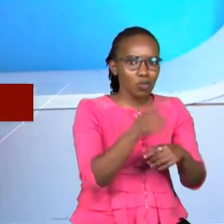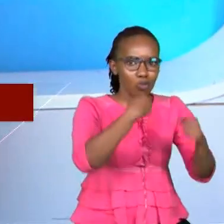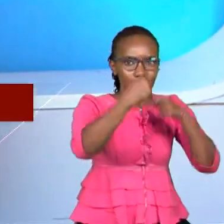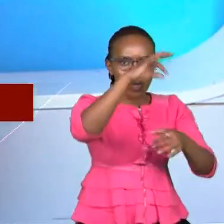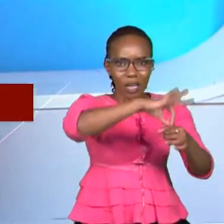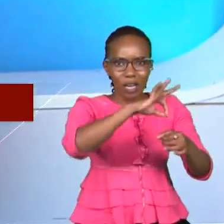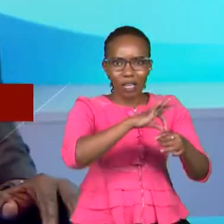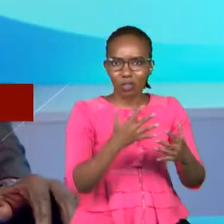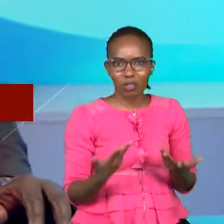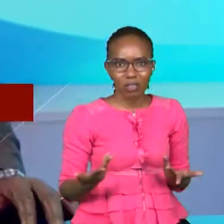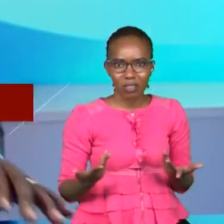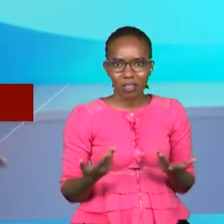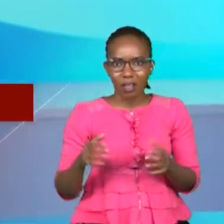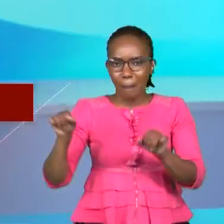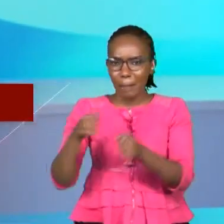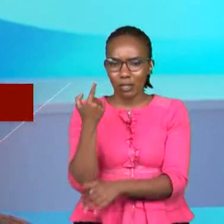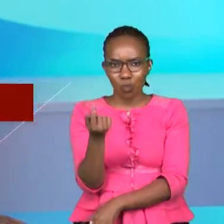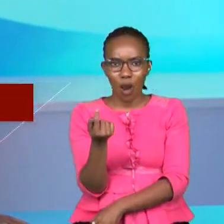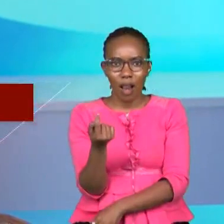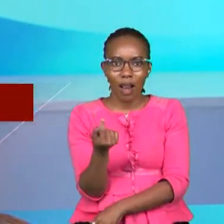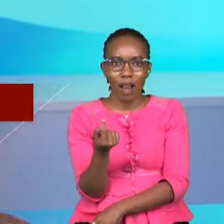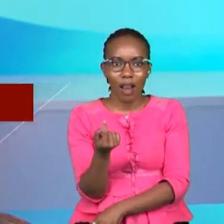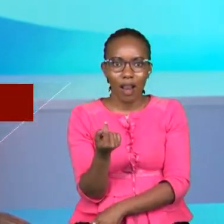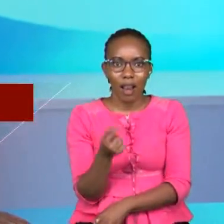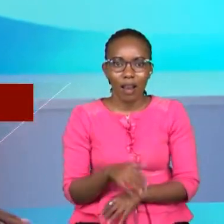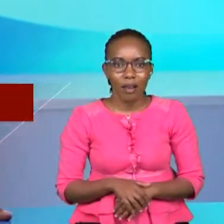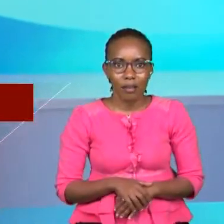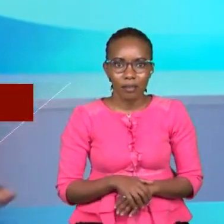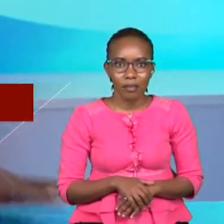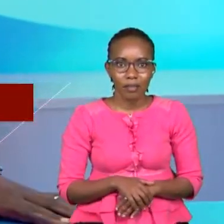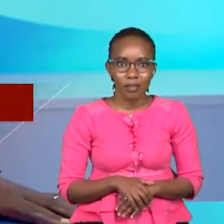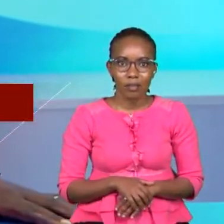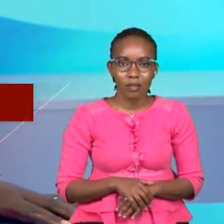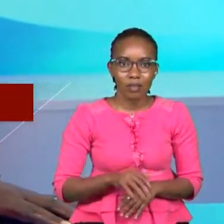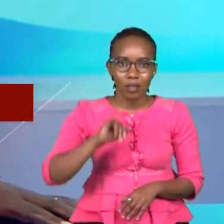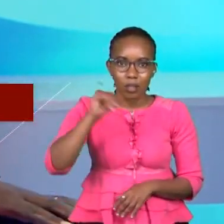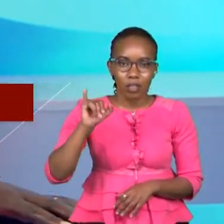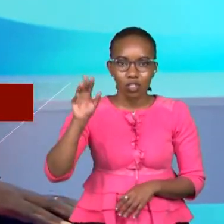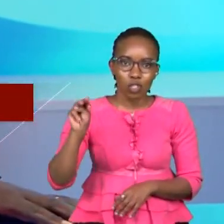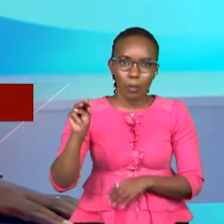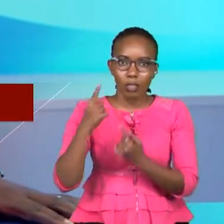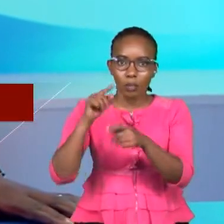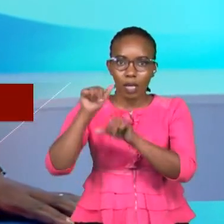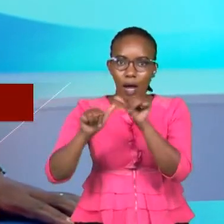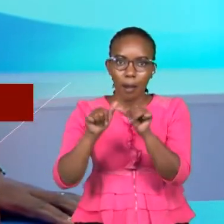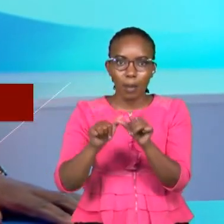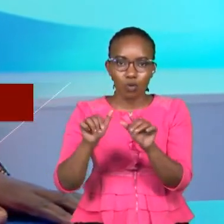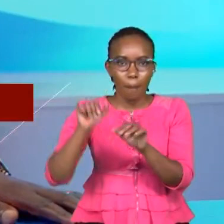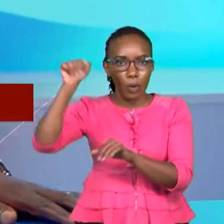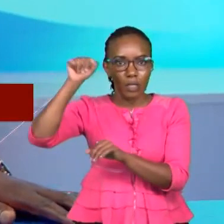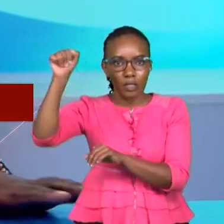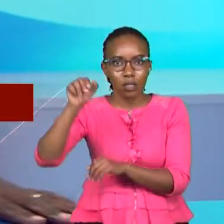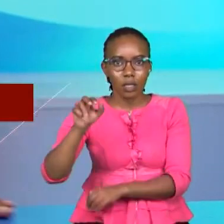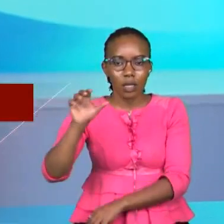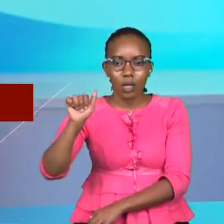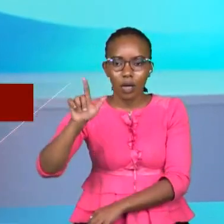election. Short commercial break. I'm having, of course, Jim India speaking to us about matters politics.